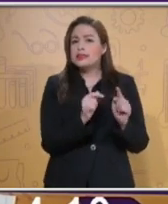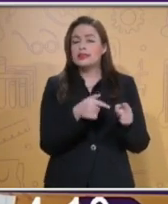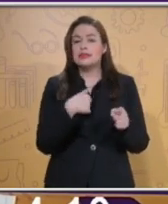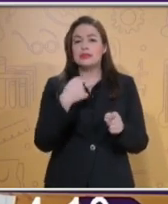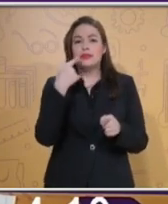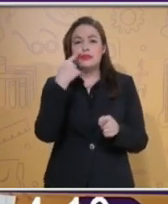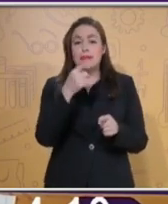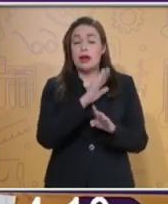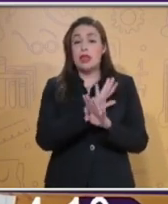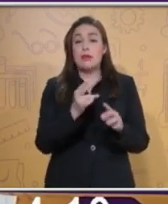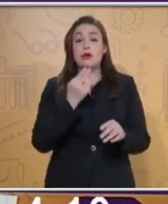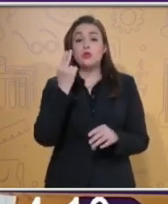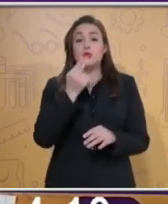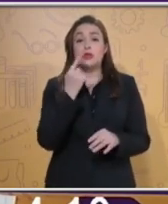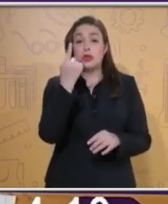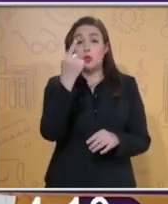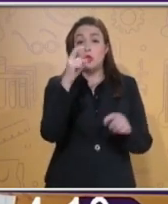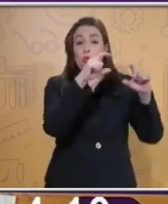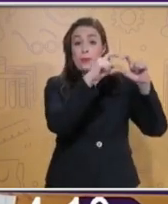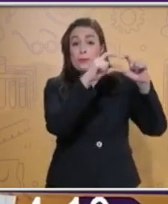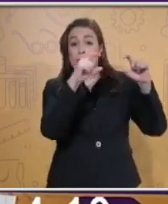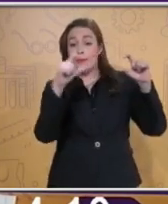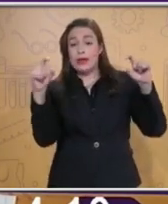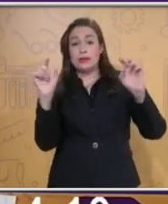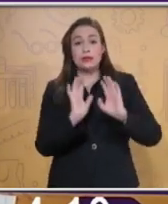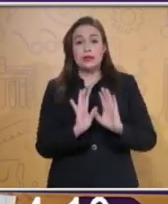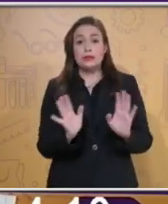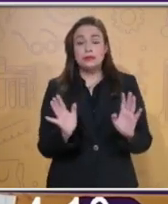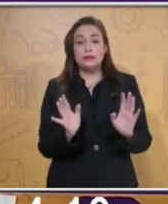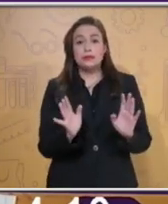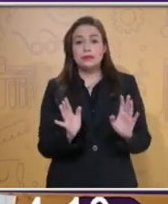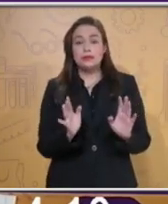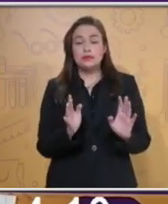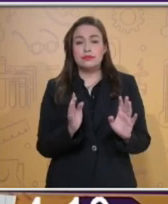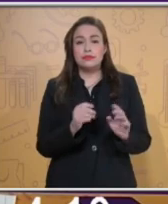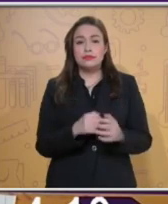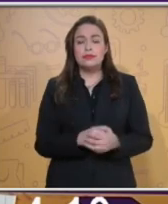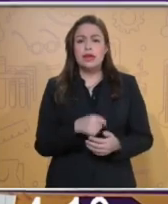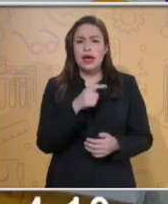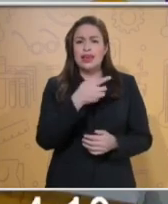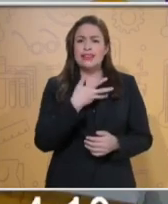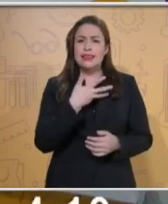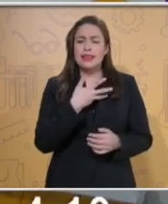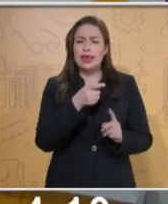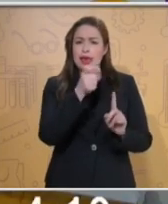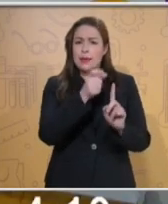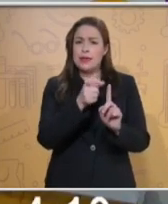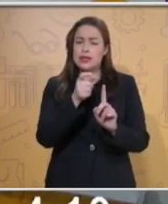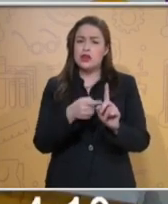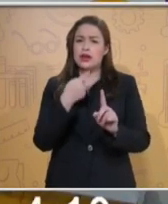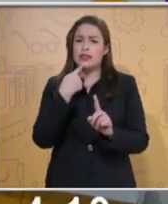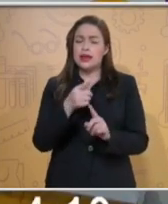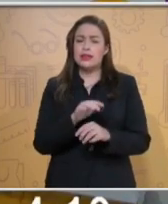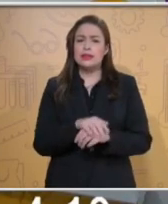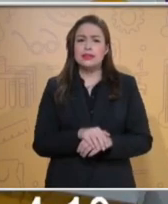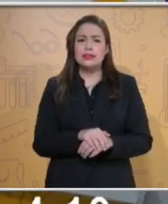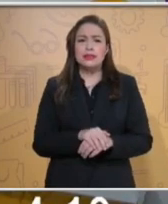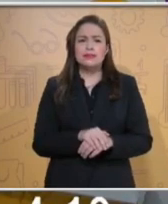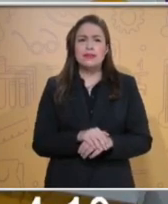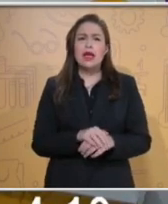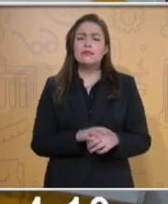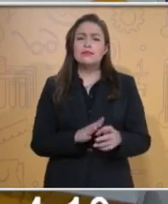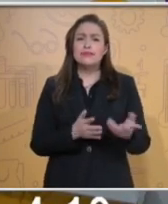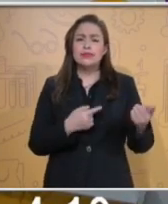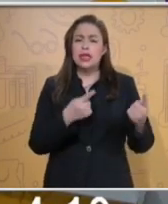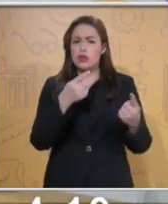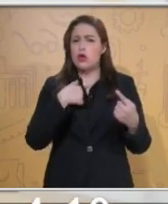only one frame or a panel. There is a character saying, "Where do this go?" That's an